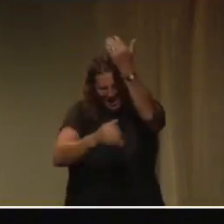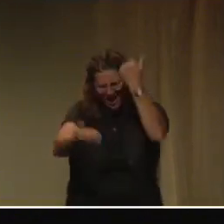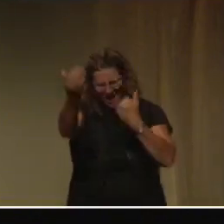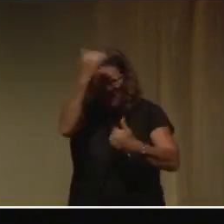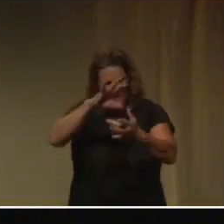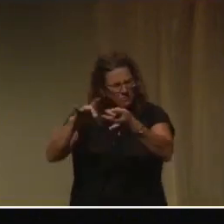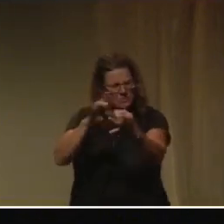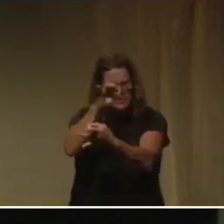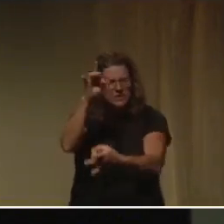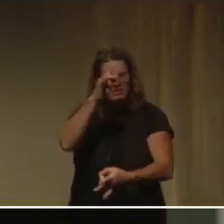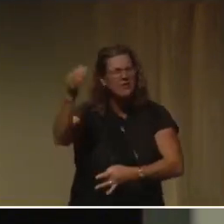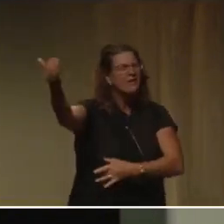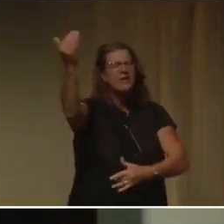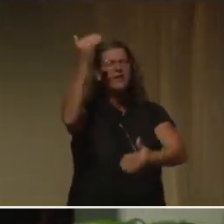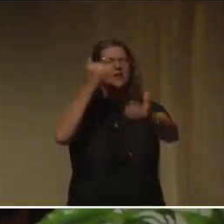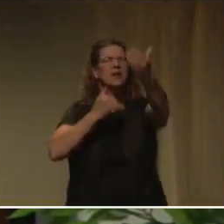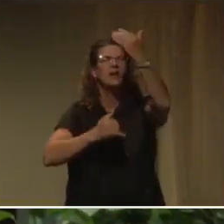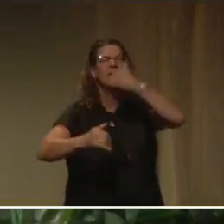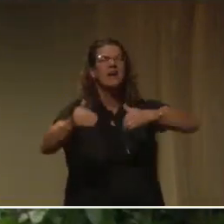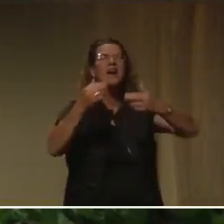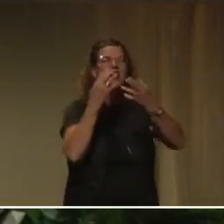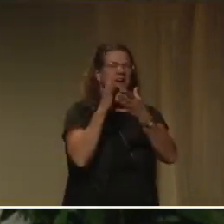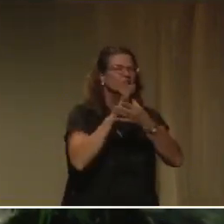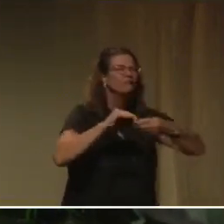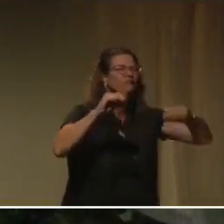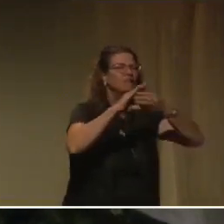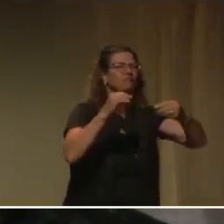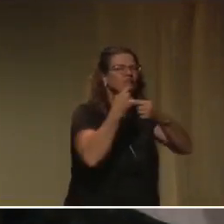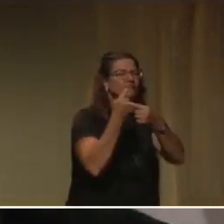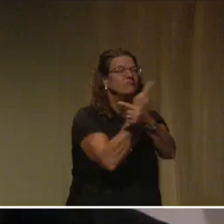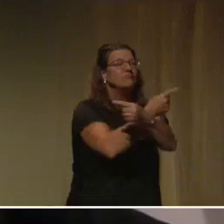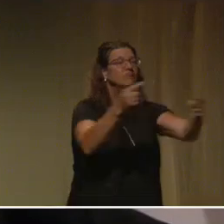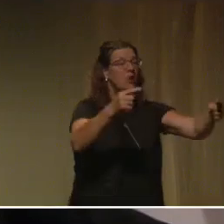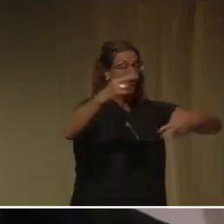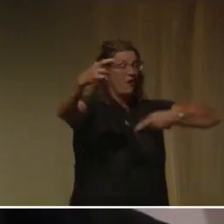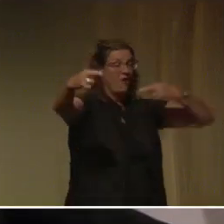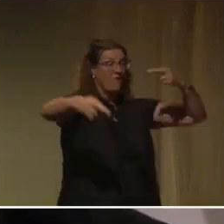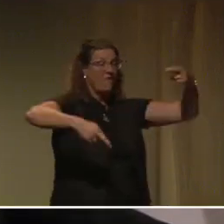Spirit come, speak revival.